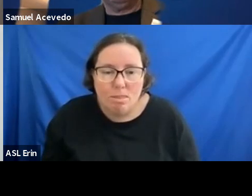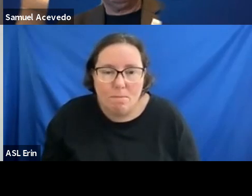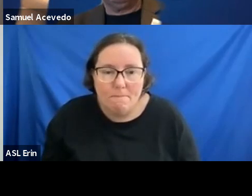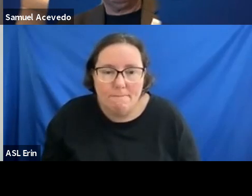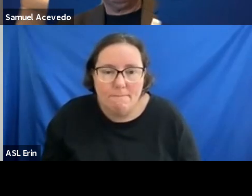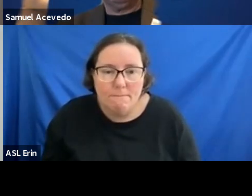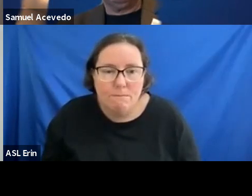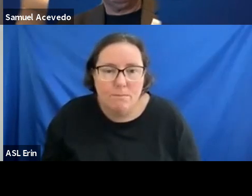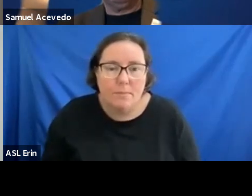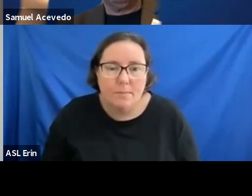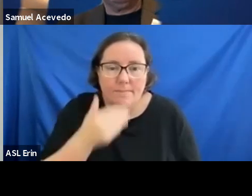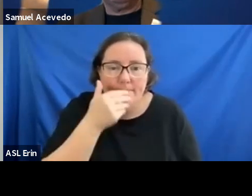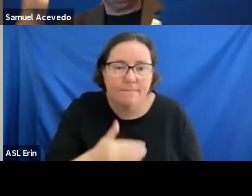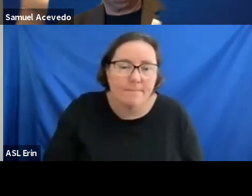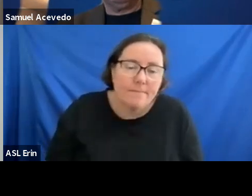Thank you.